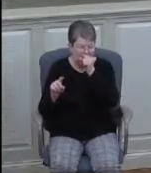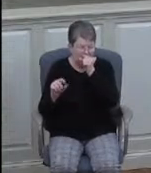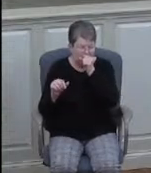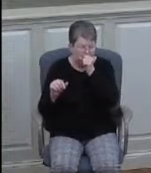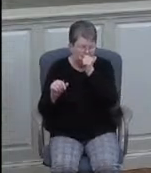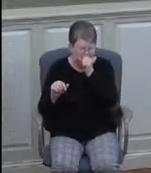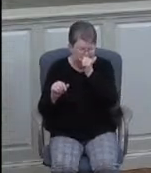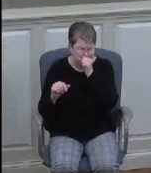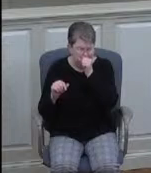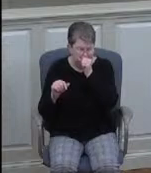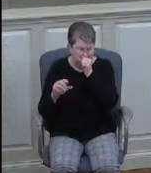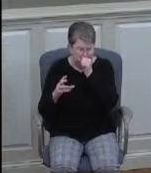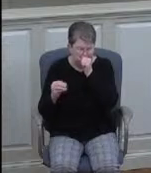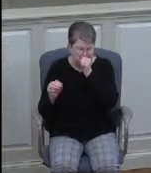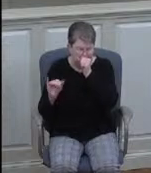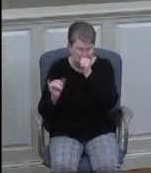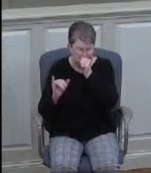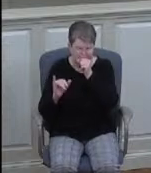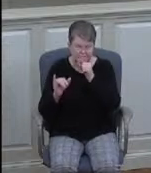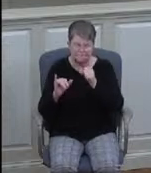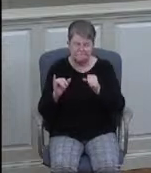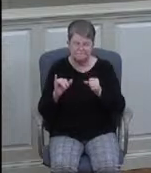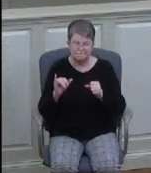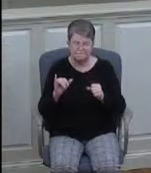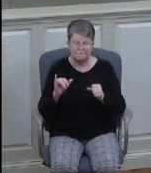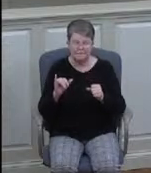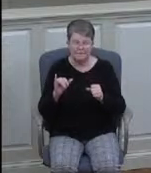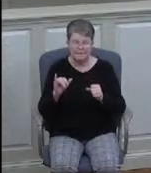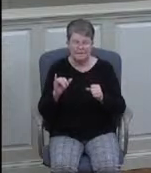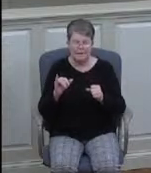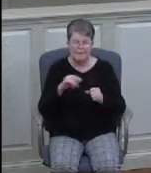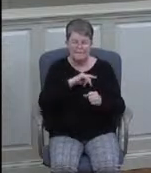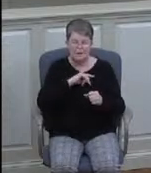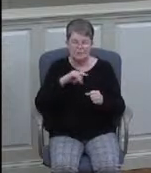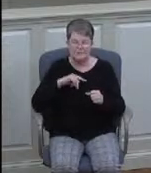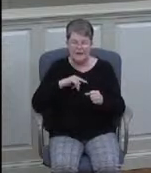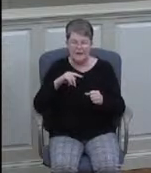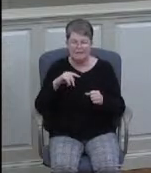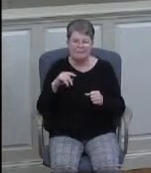And also personnel. And also personnel. And also personnel